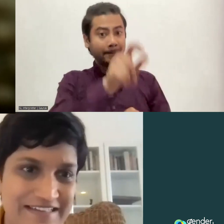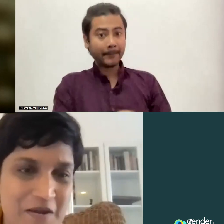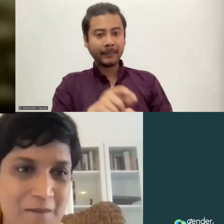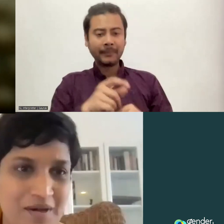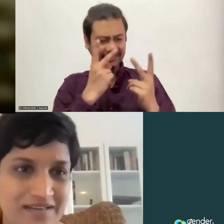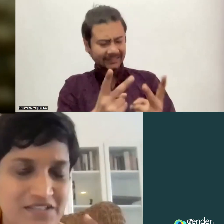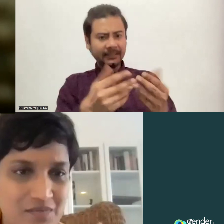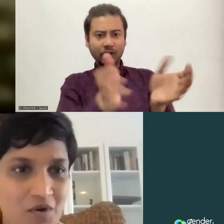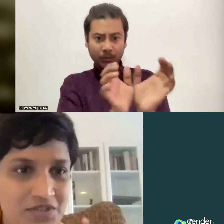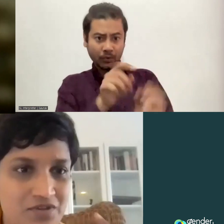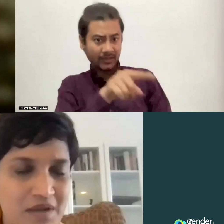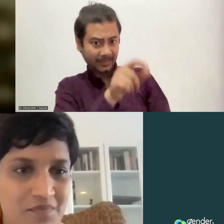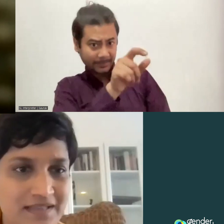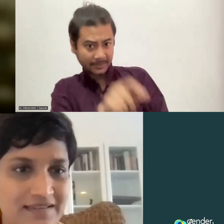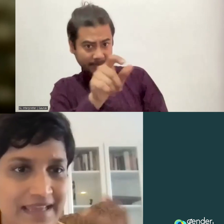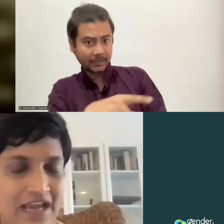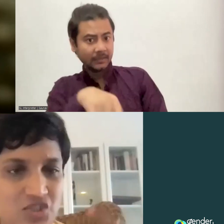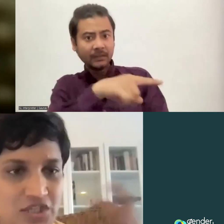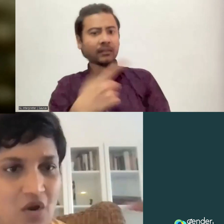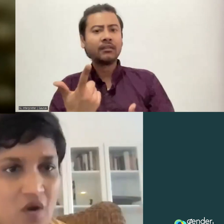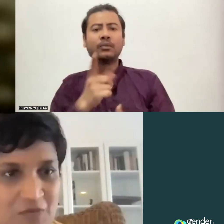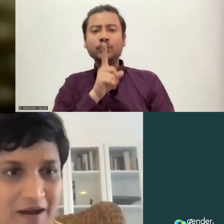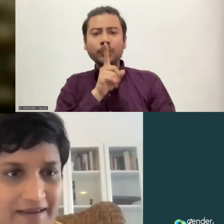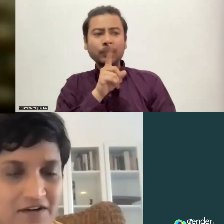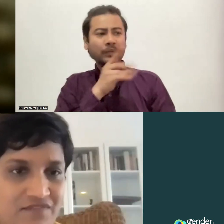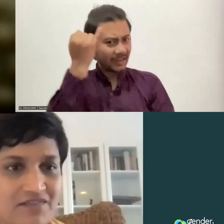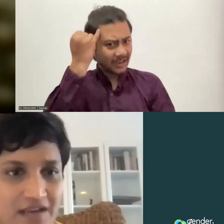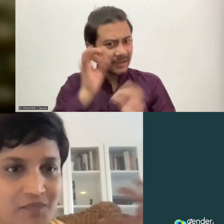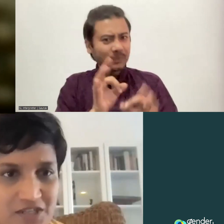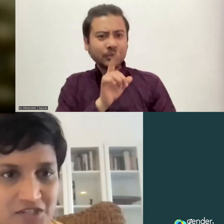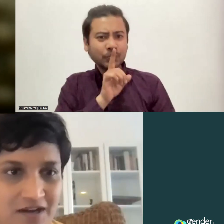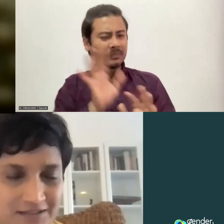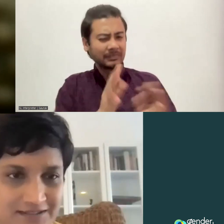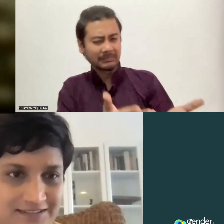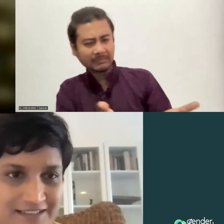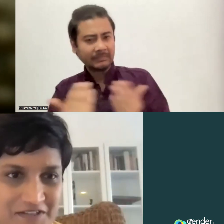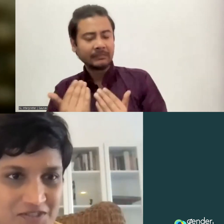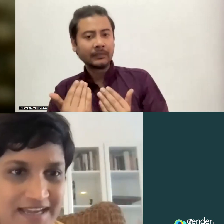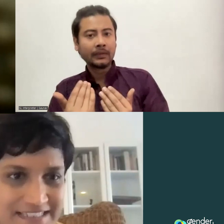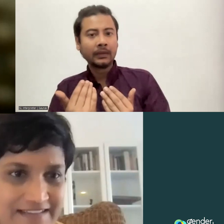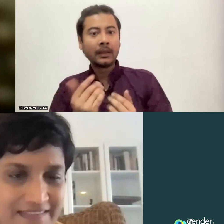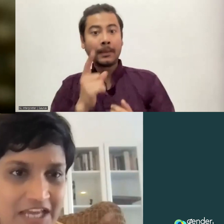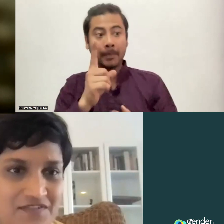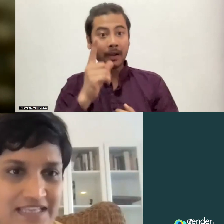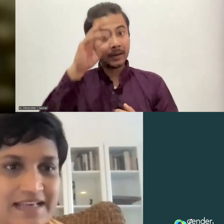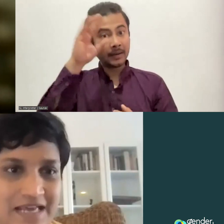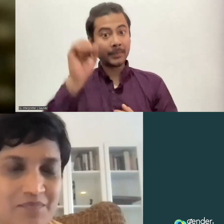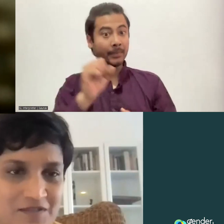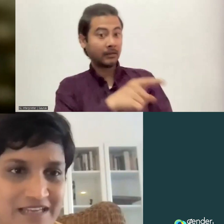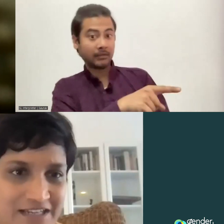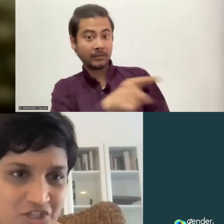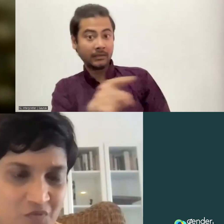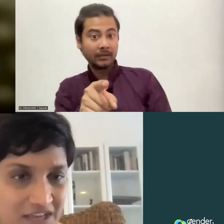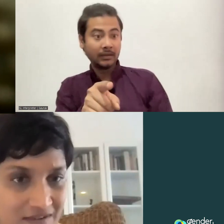right? But it's important to remember that they actually occupy a very, very patriarchal society, and they have seen examples